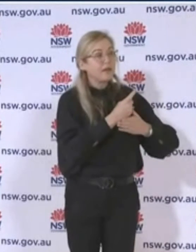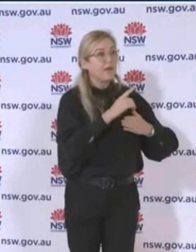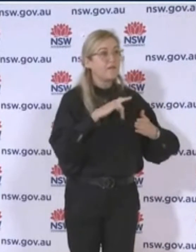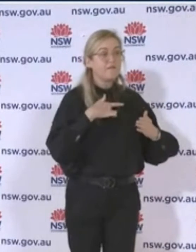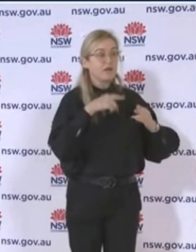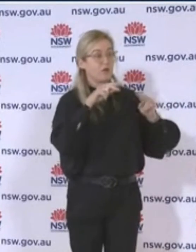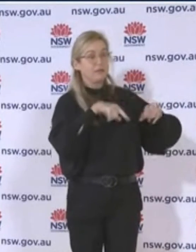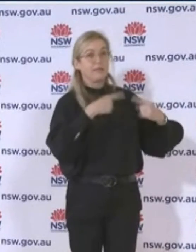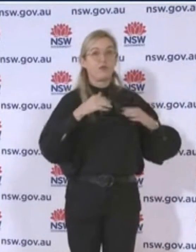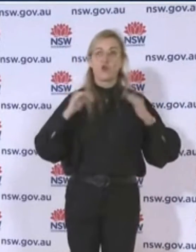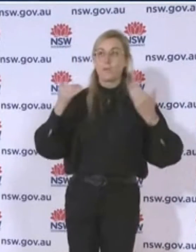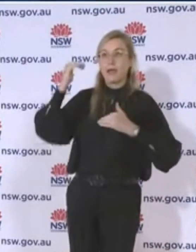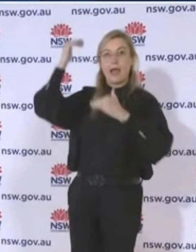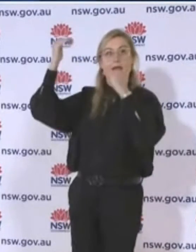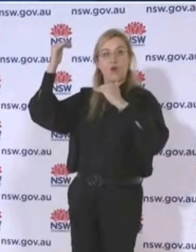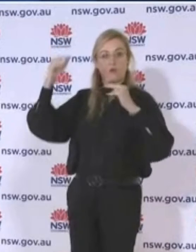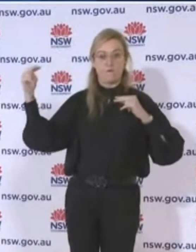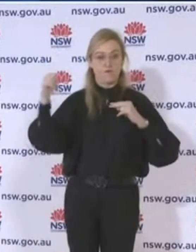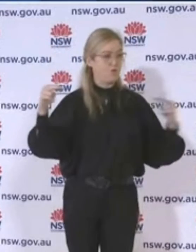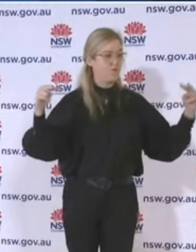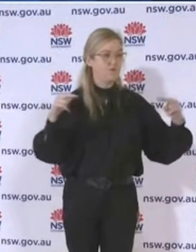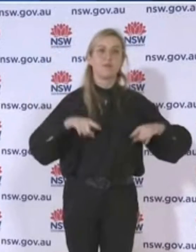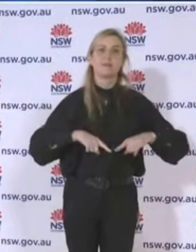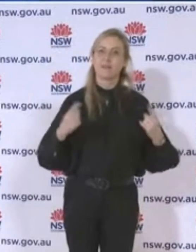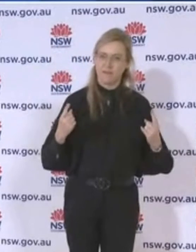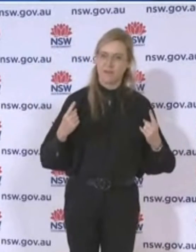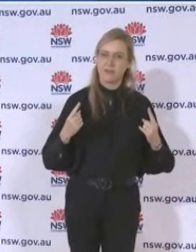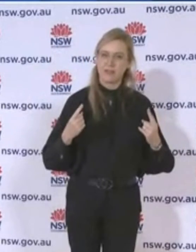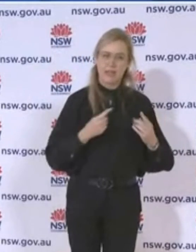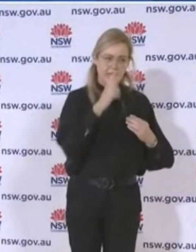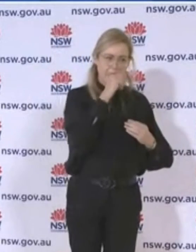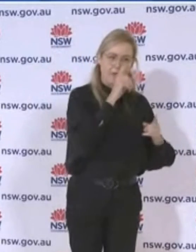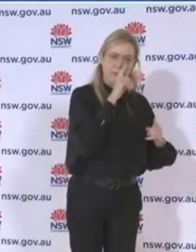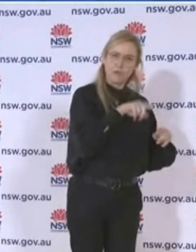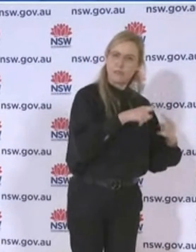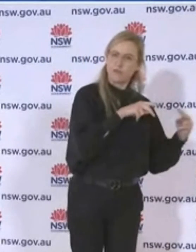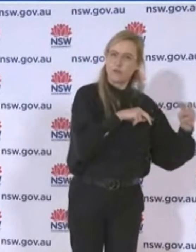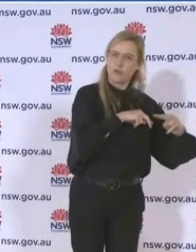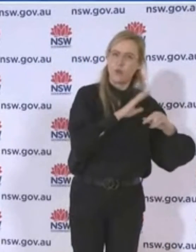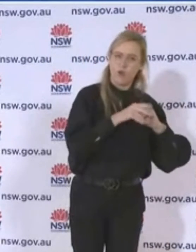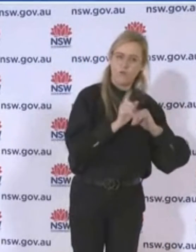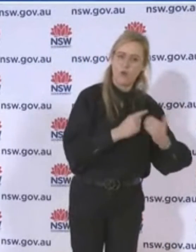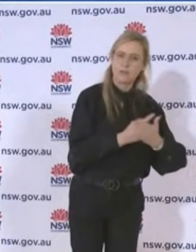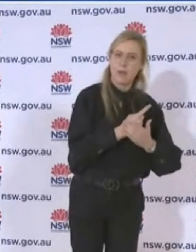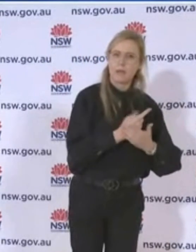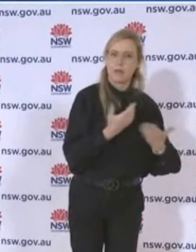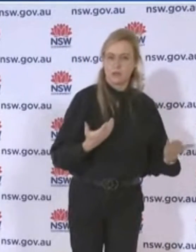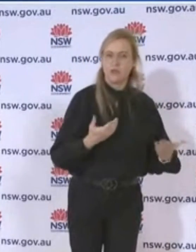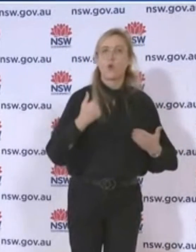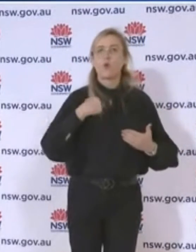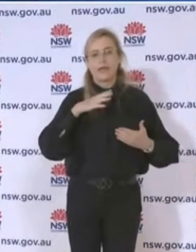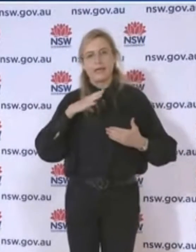those challenges families are going through and anything we can do to relieve that. And again, I repeat what I said earlier.